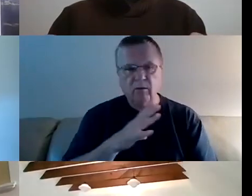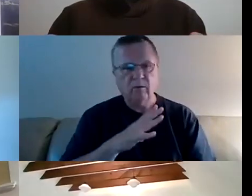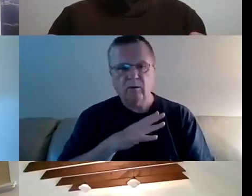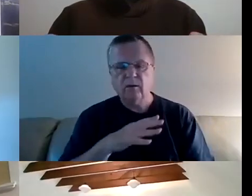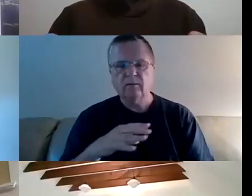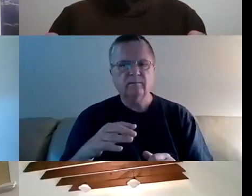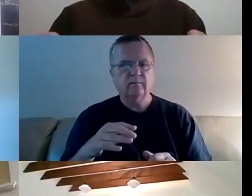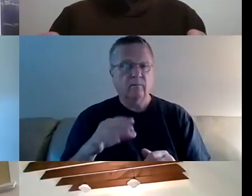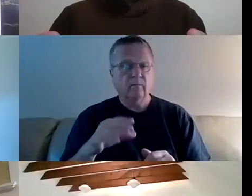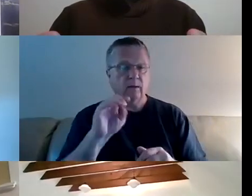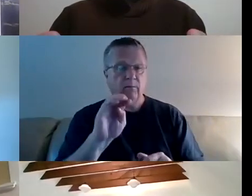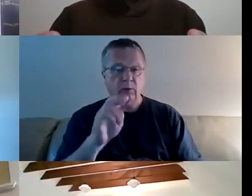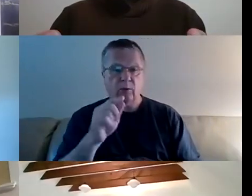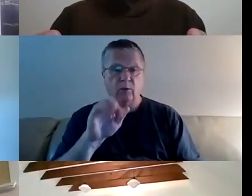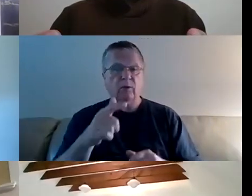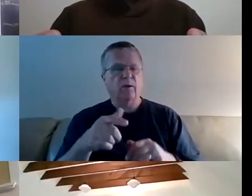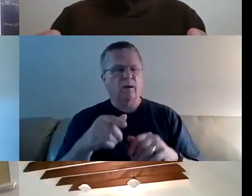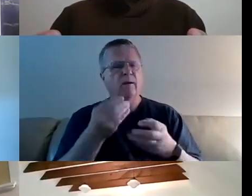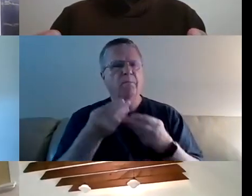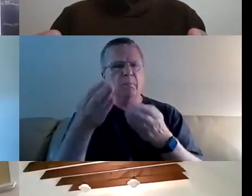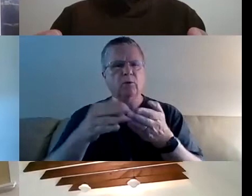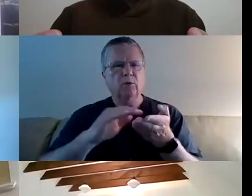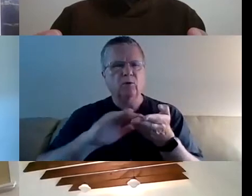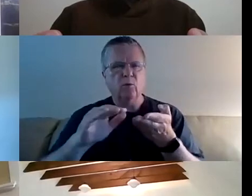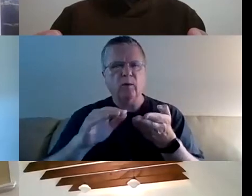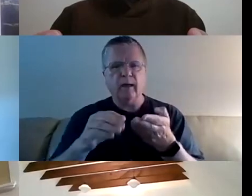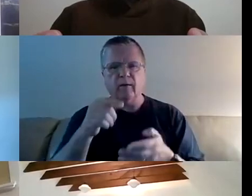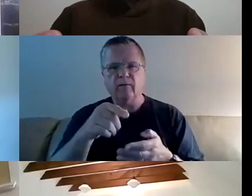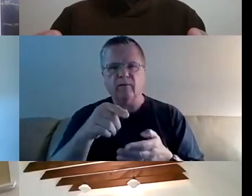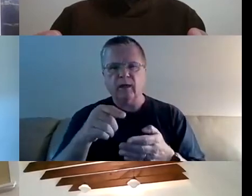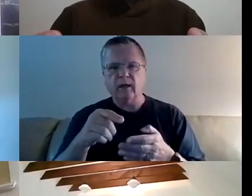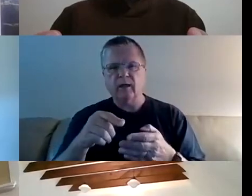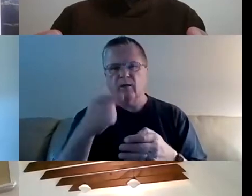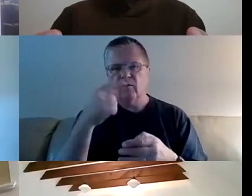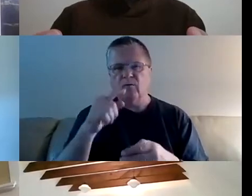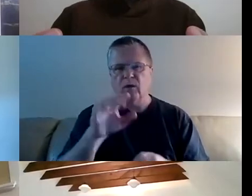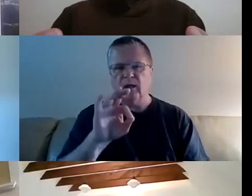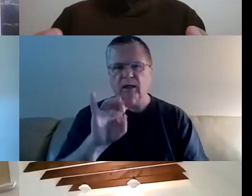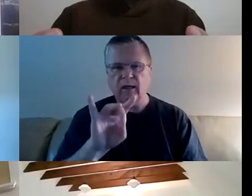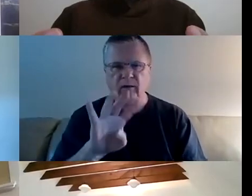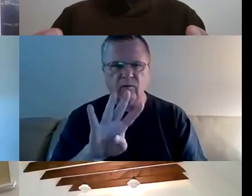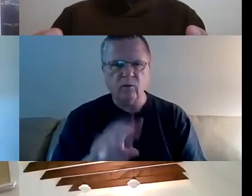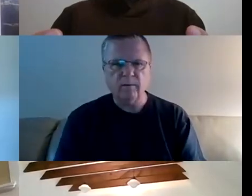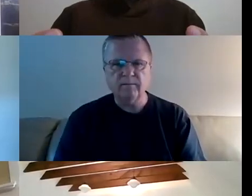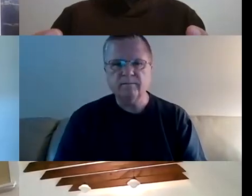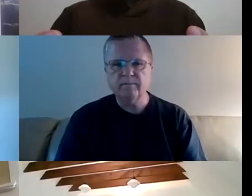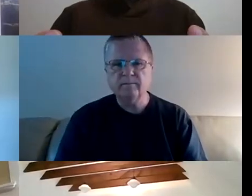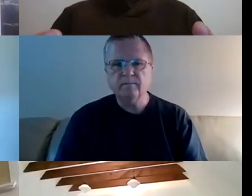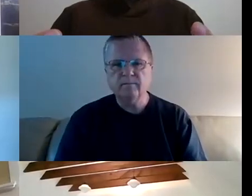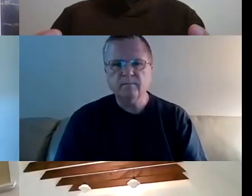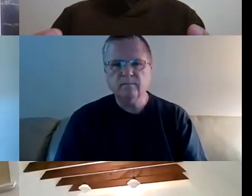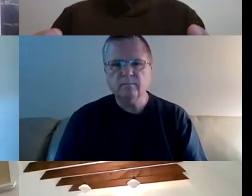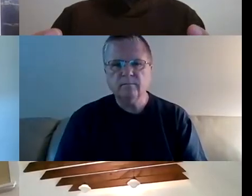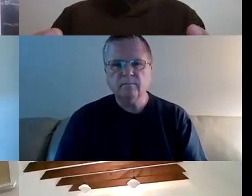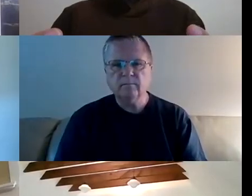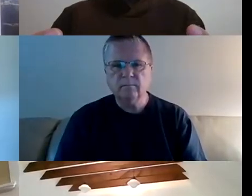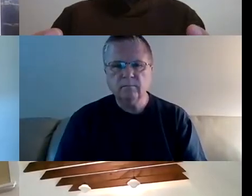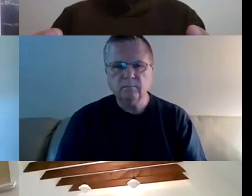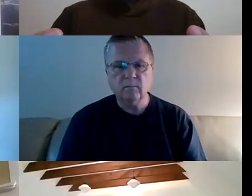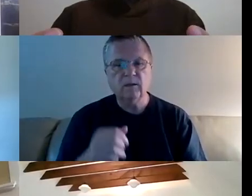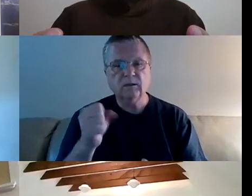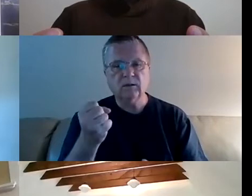Coghill? Motion to waive the rules of council on 984. So we have both 983